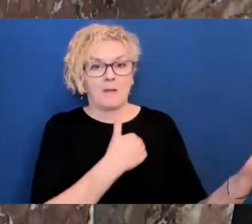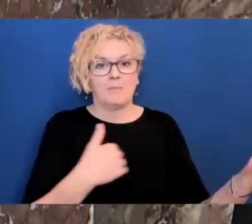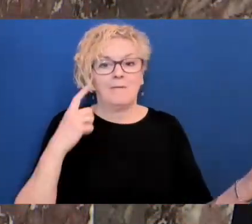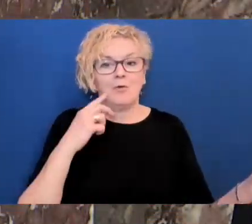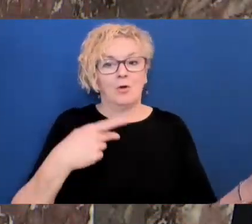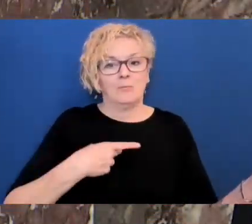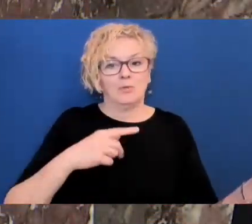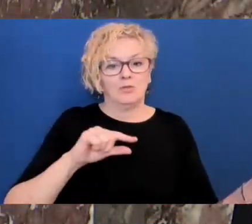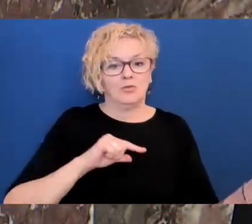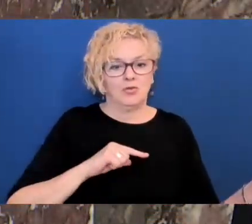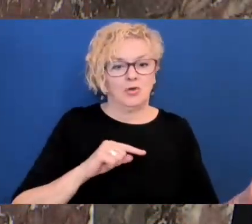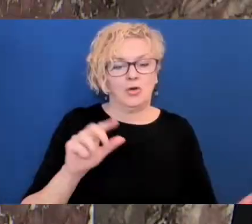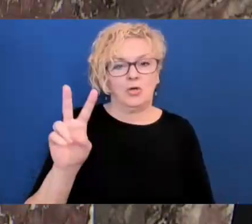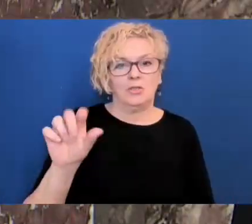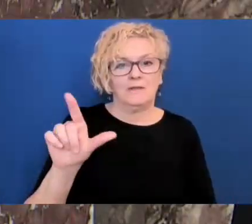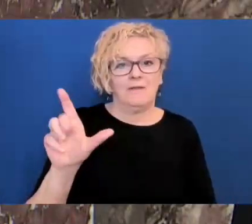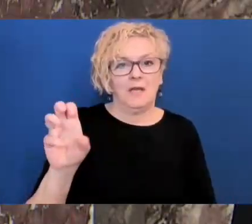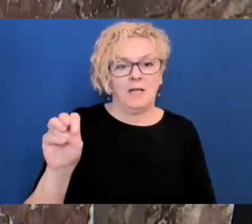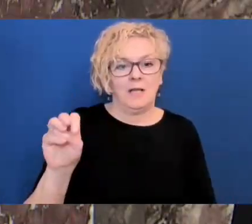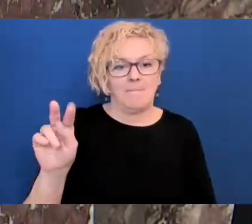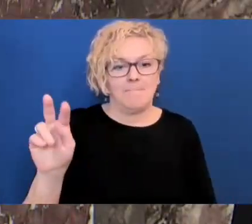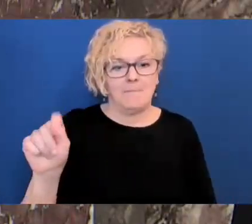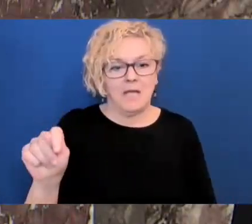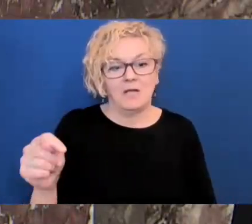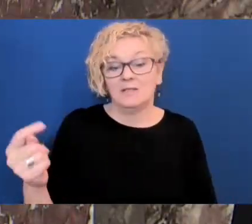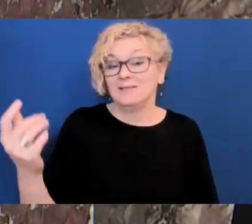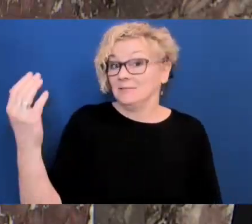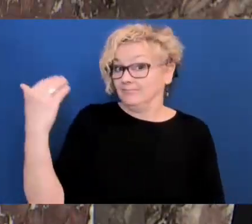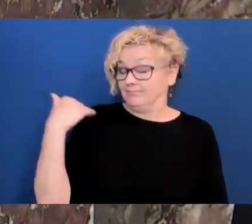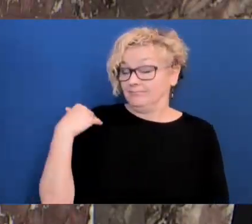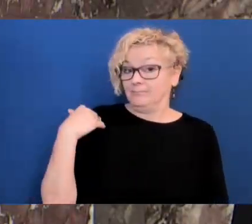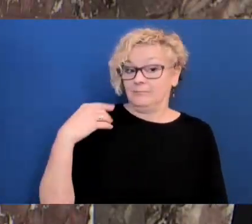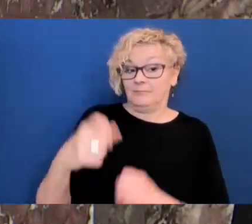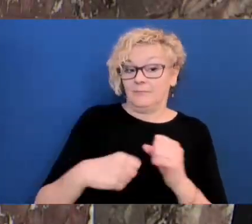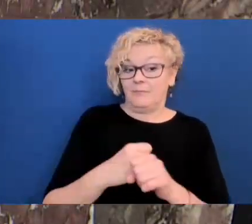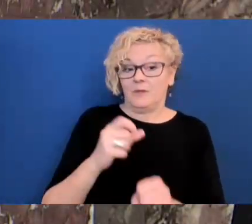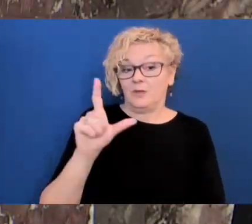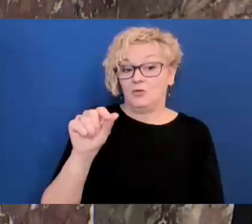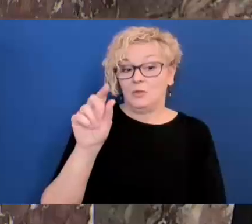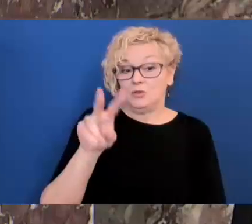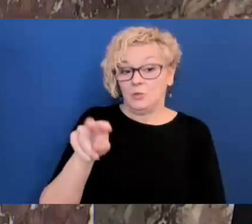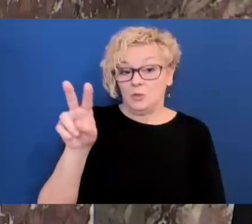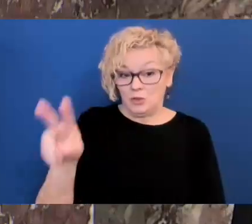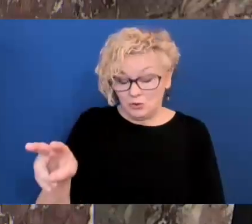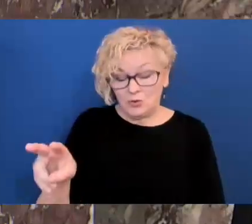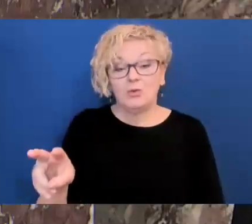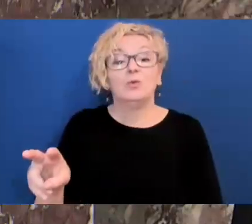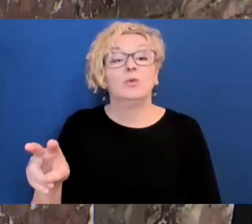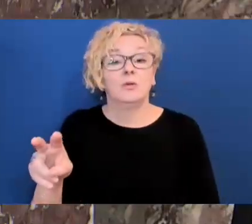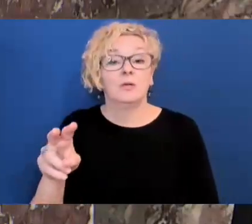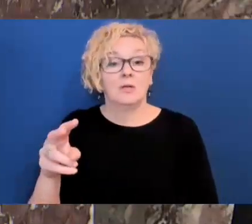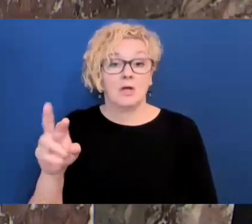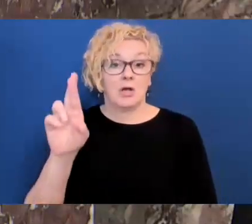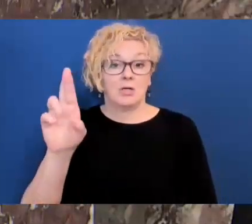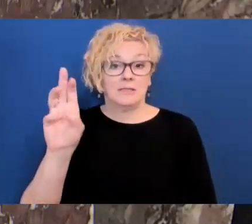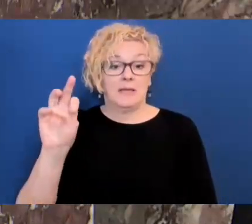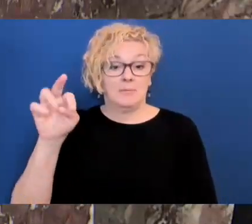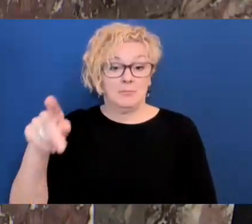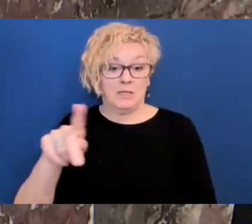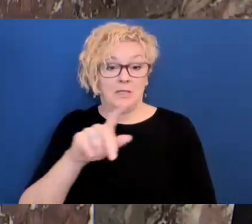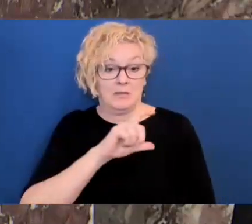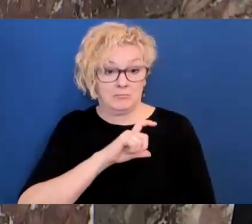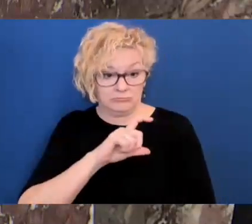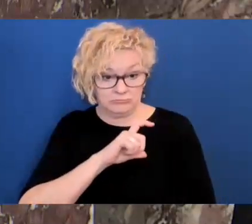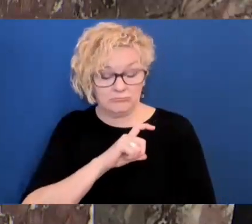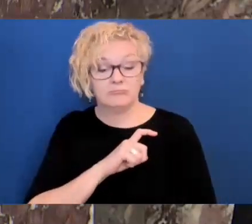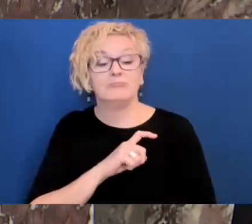Yang was killed in the line of duty while trying to help Burnaby Park staff check on a man living in Broadview Park. The